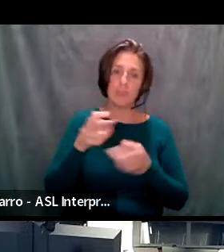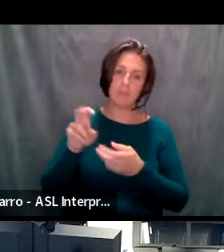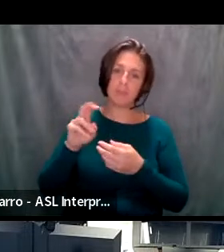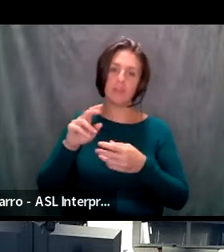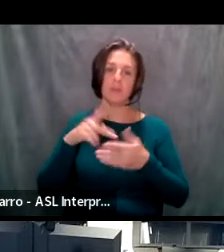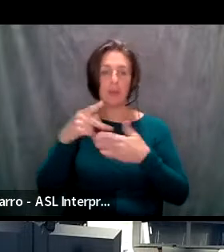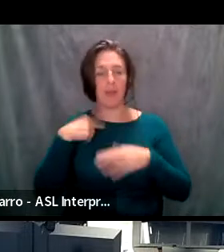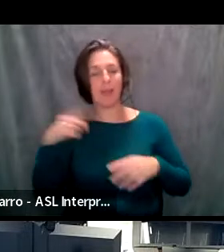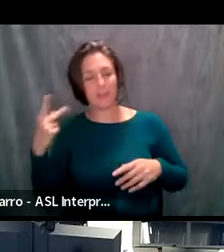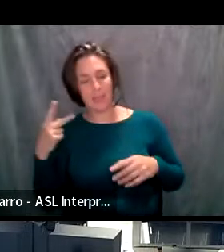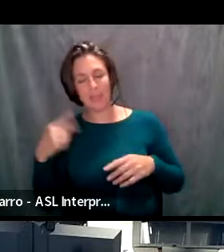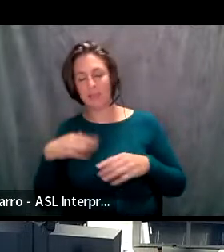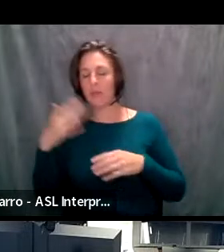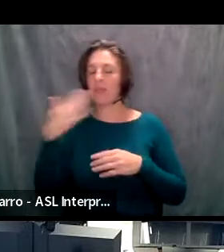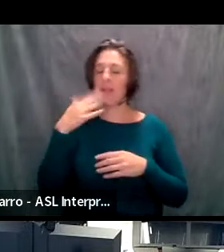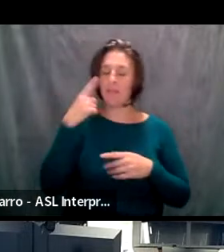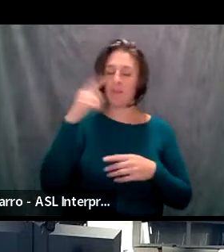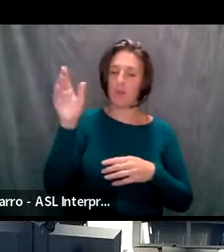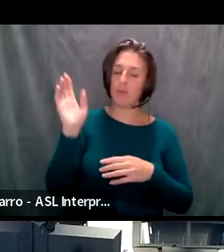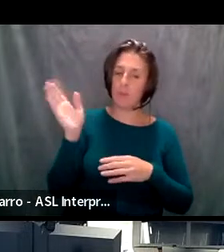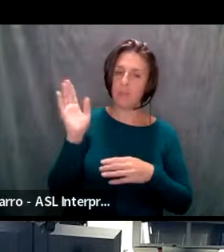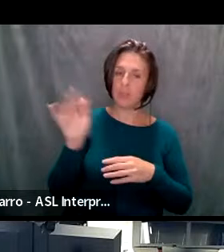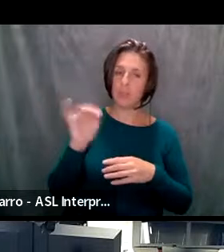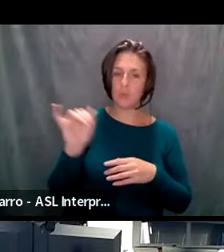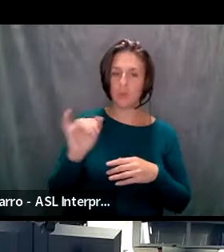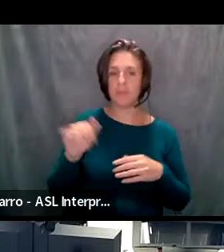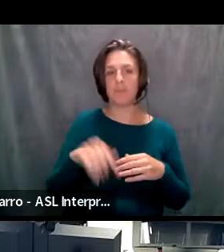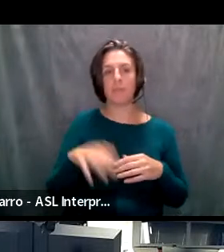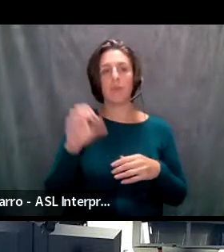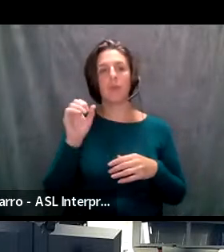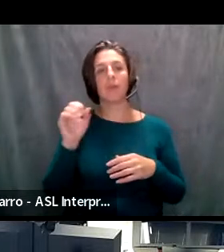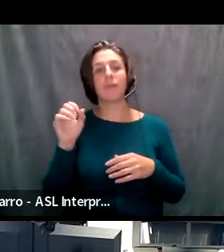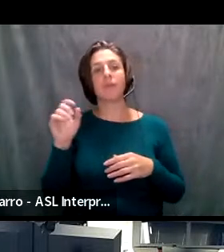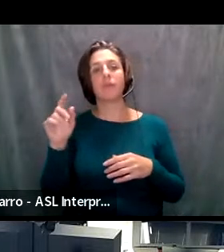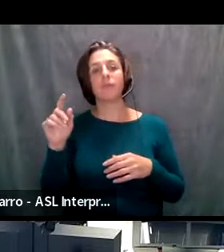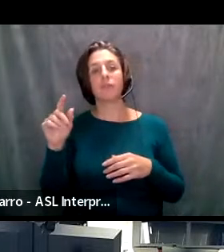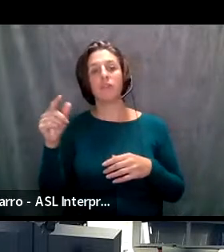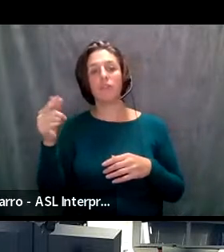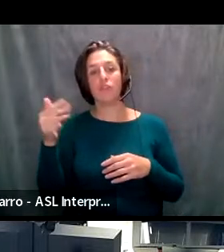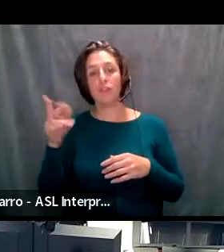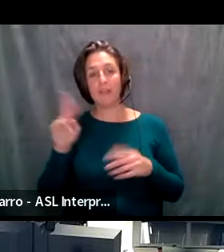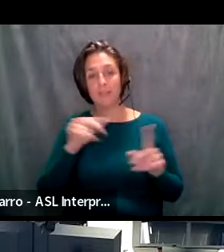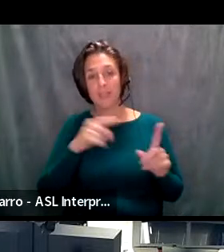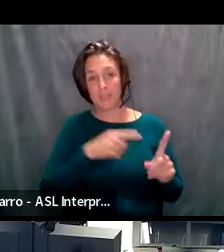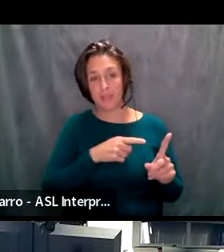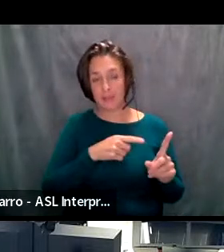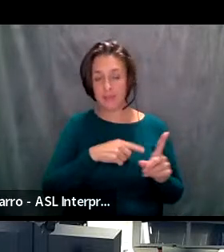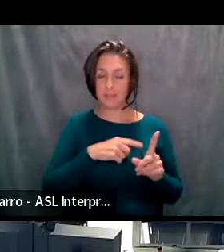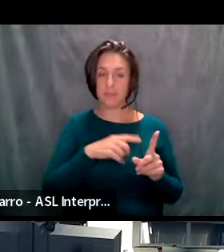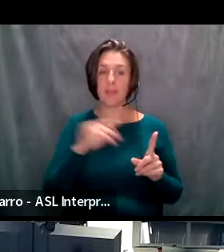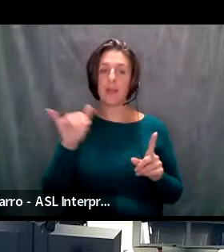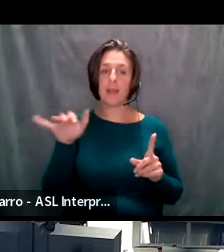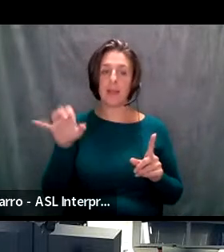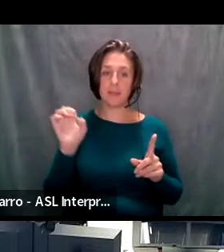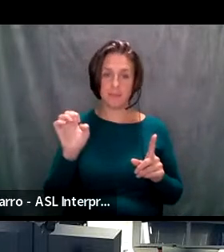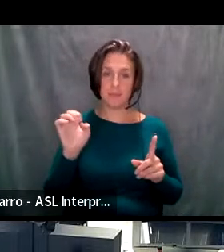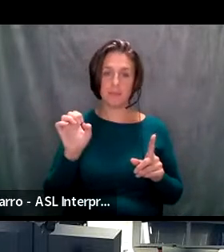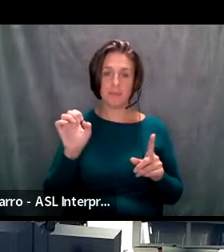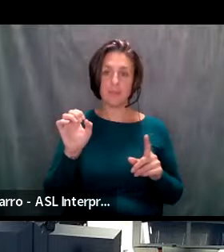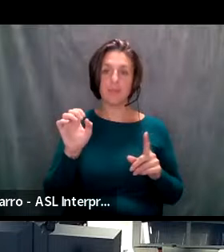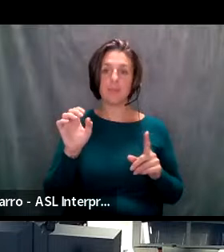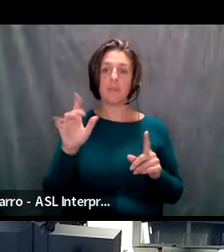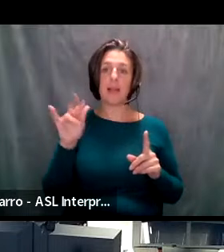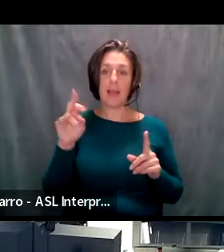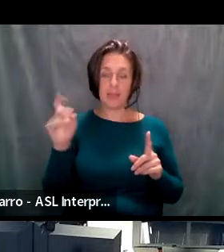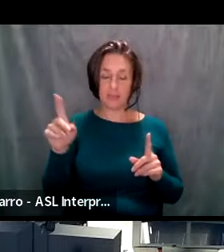I Chang. also want to say thank you for the presentation. Of course. Awesome. Okay, Trustee Griffin, how do you vote? Aye. Trustee